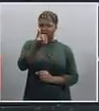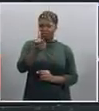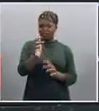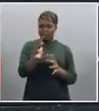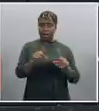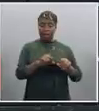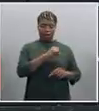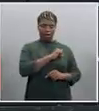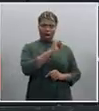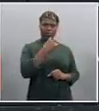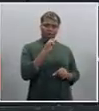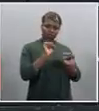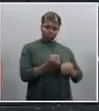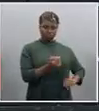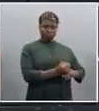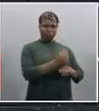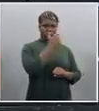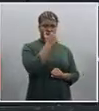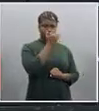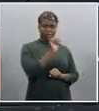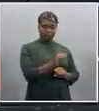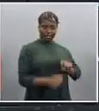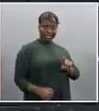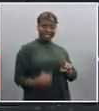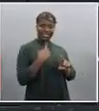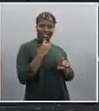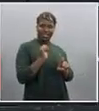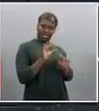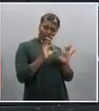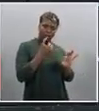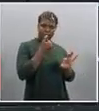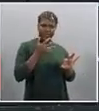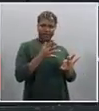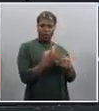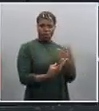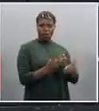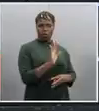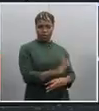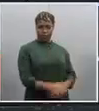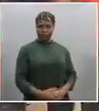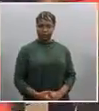Cosatu agrees with President Cyril Ramaphosa, who insists it's in the best interests of workers.